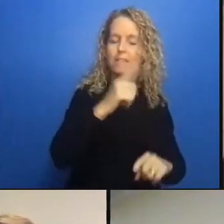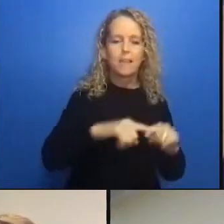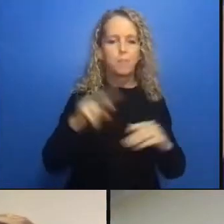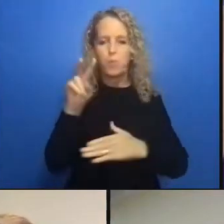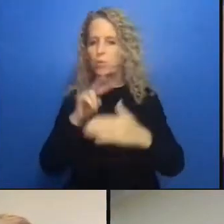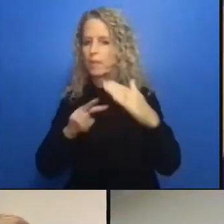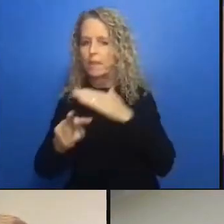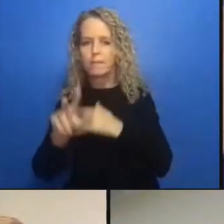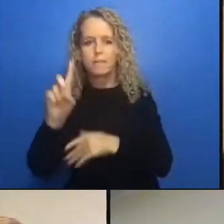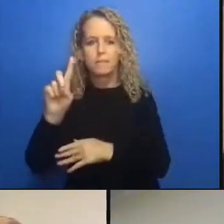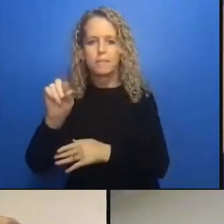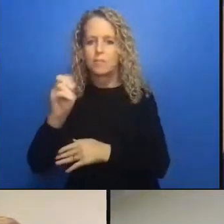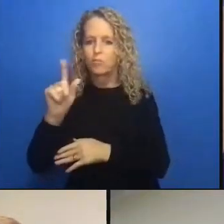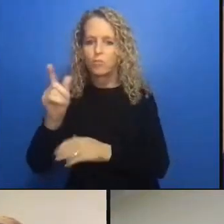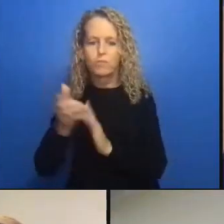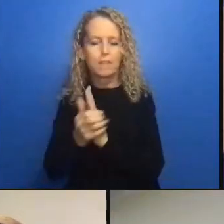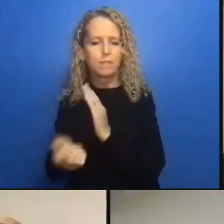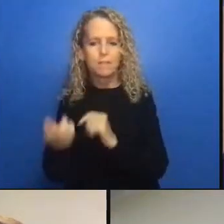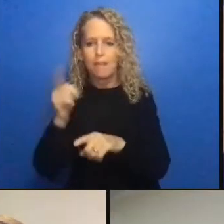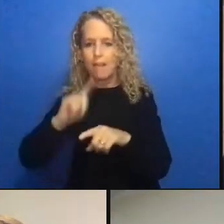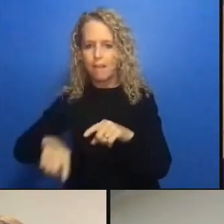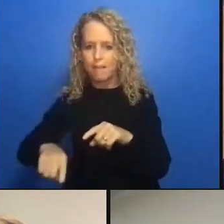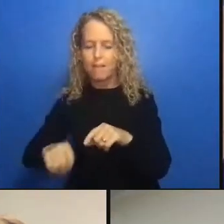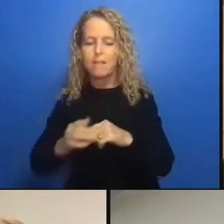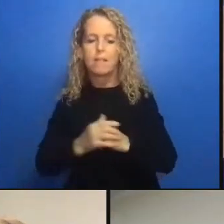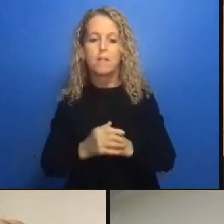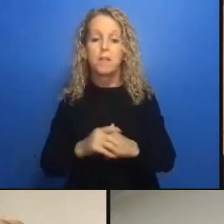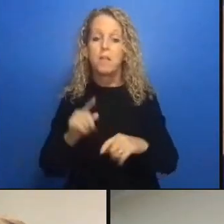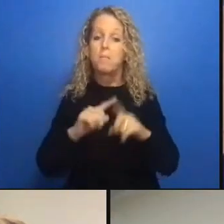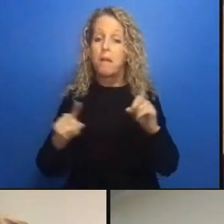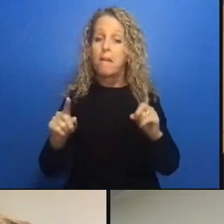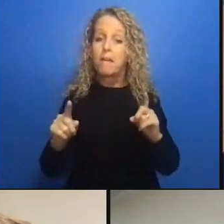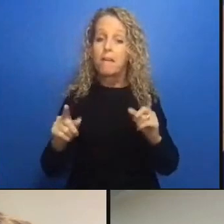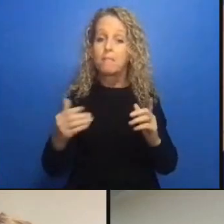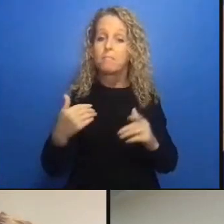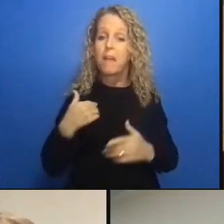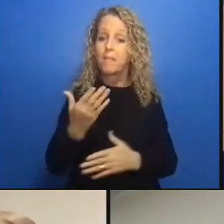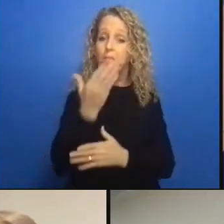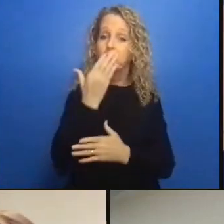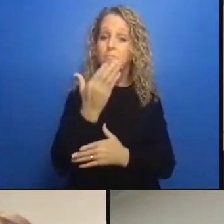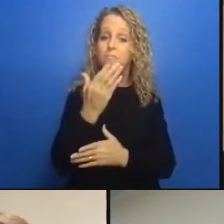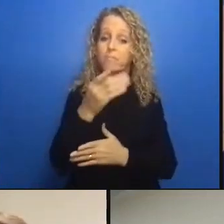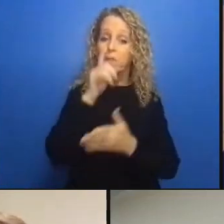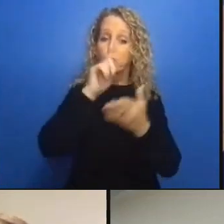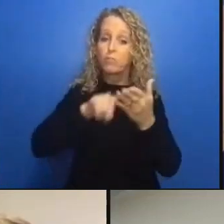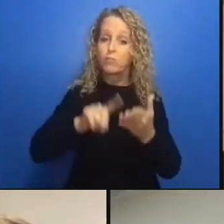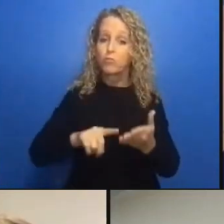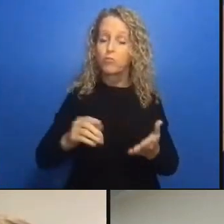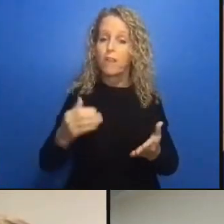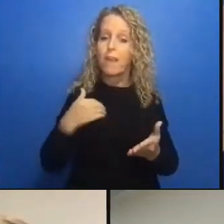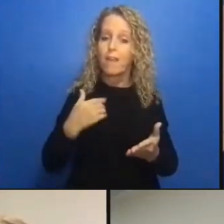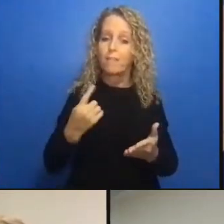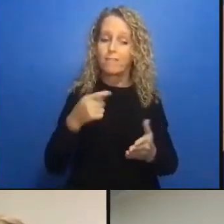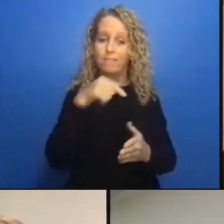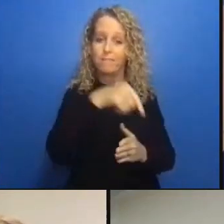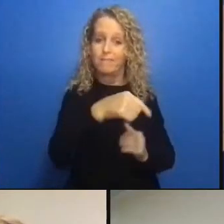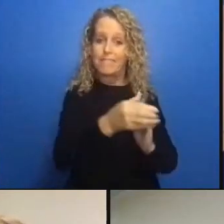can, there's a lot of good research around those what are now called durable skills